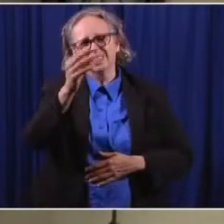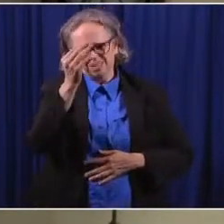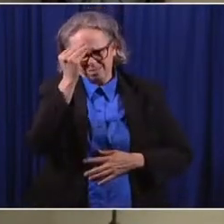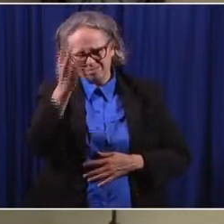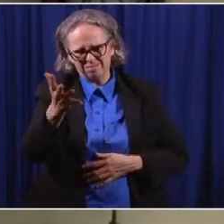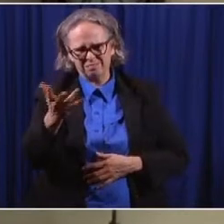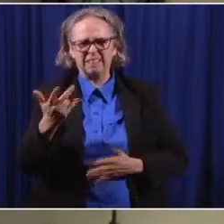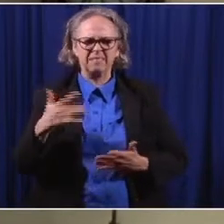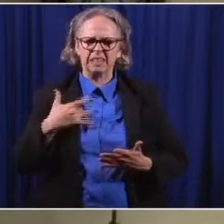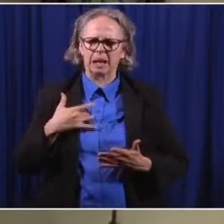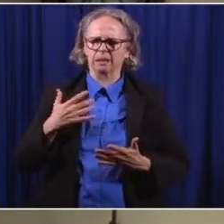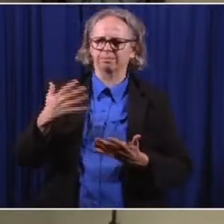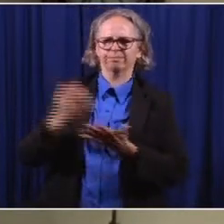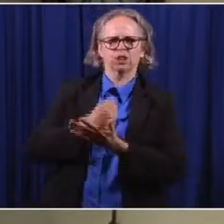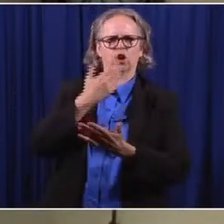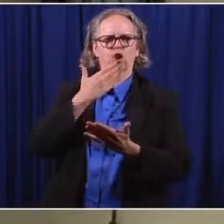that.